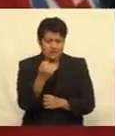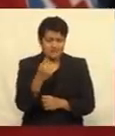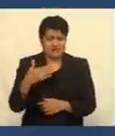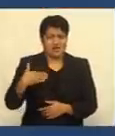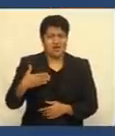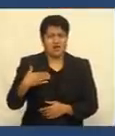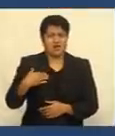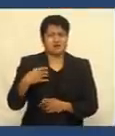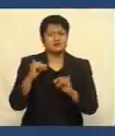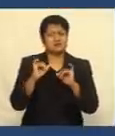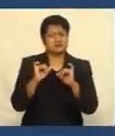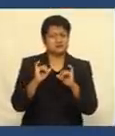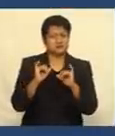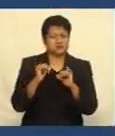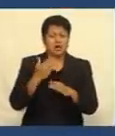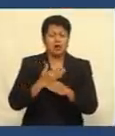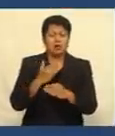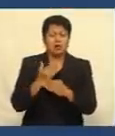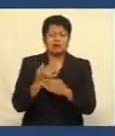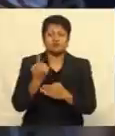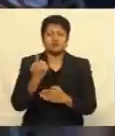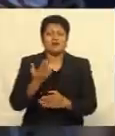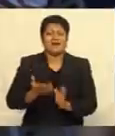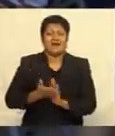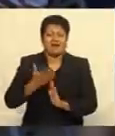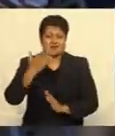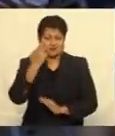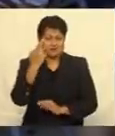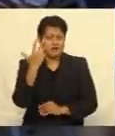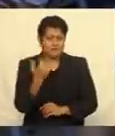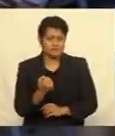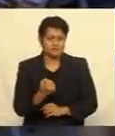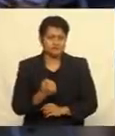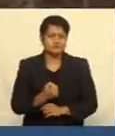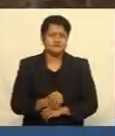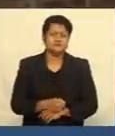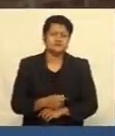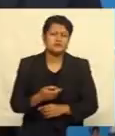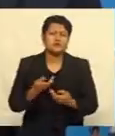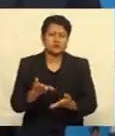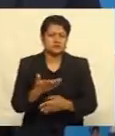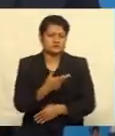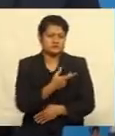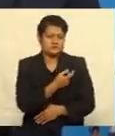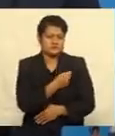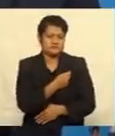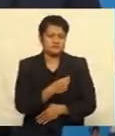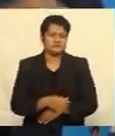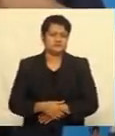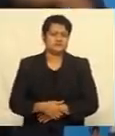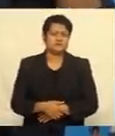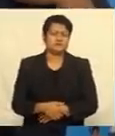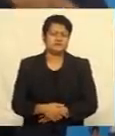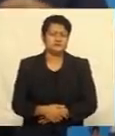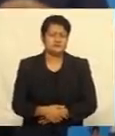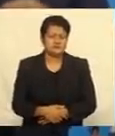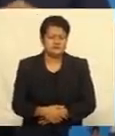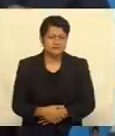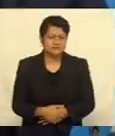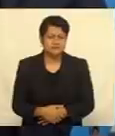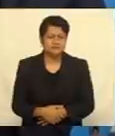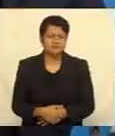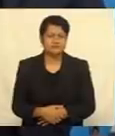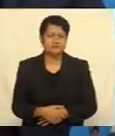high-risk environments. The Health Ministry is advising Fijians to be patient. We will be calling Fijians living with underlying